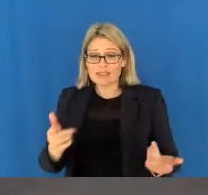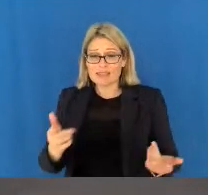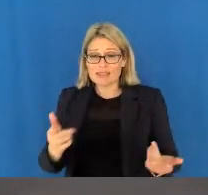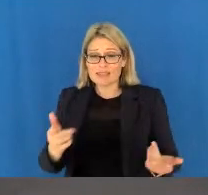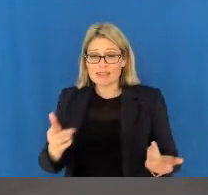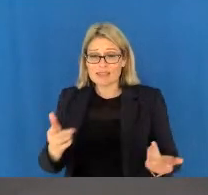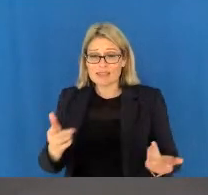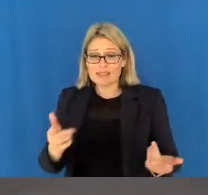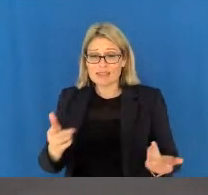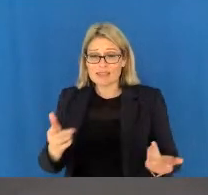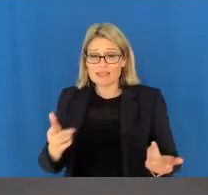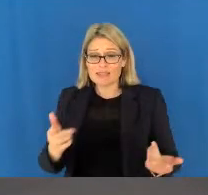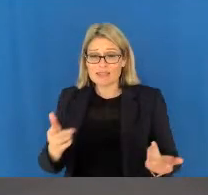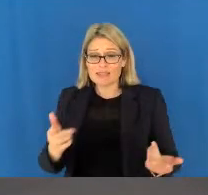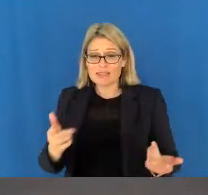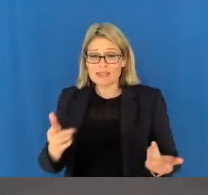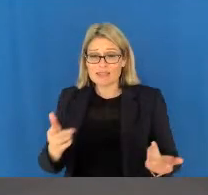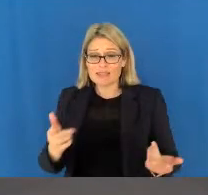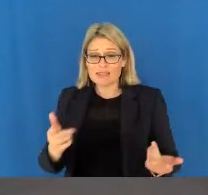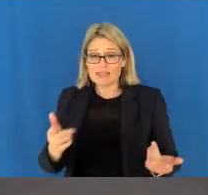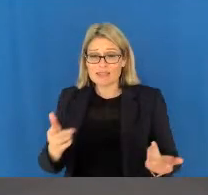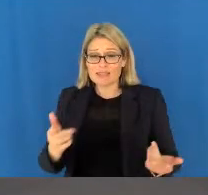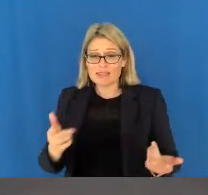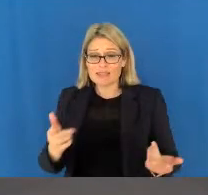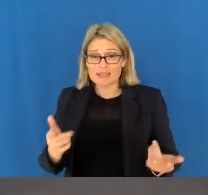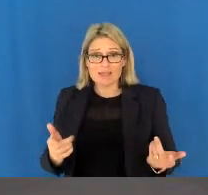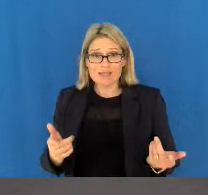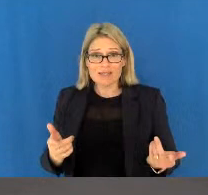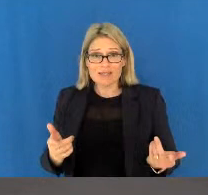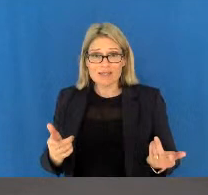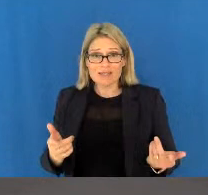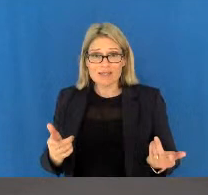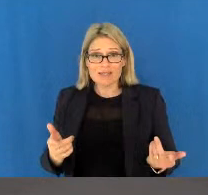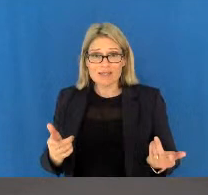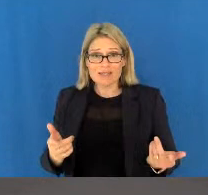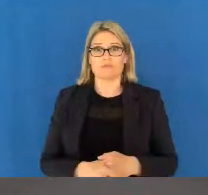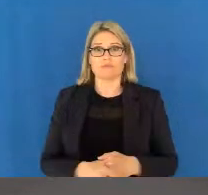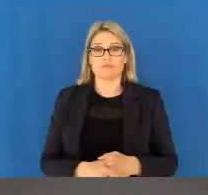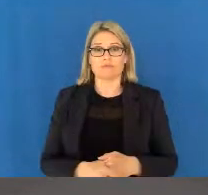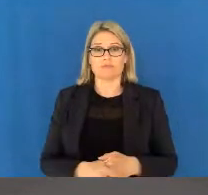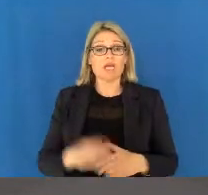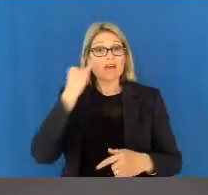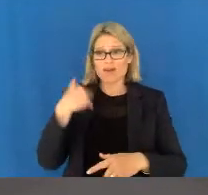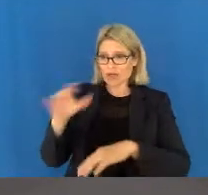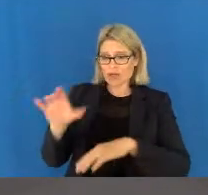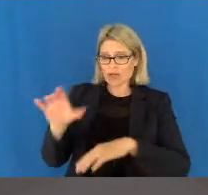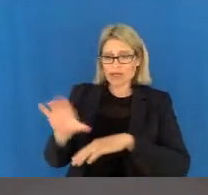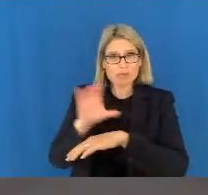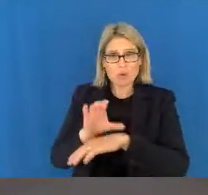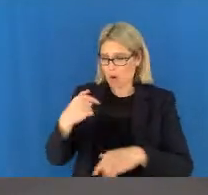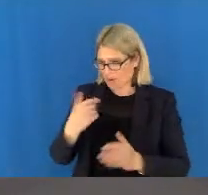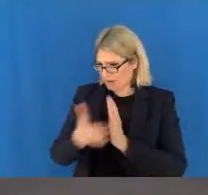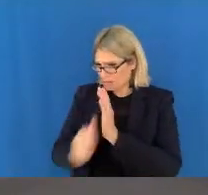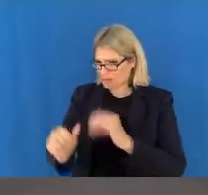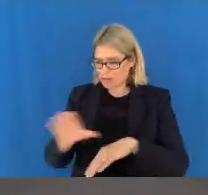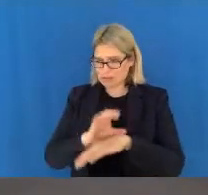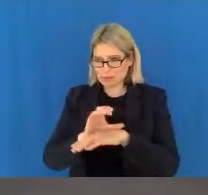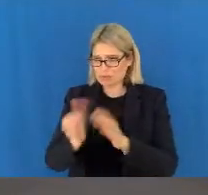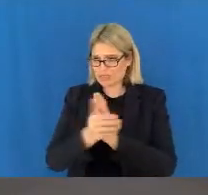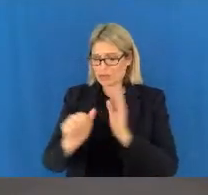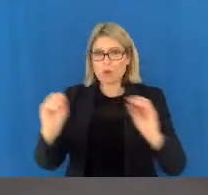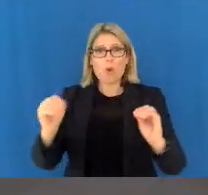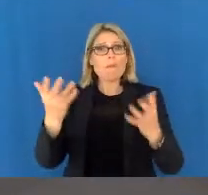Premier alluded to it yesterday. If you know someone who doesn't have a computer or is not computer savvy, help them out. Maybe